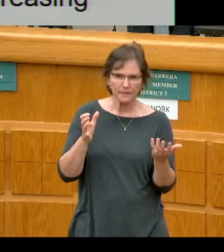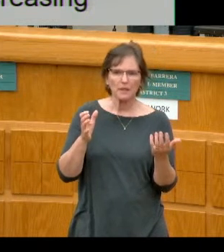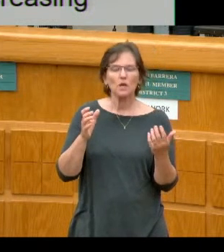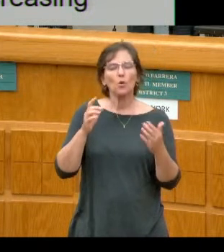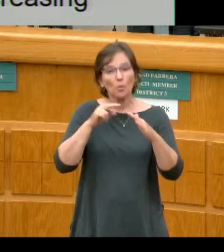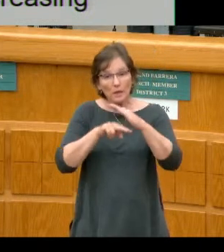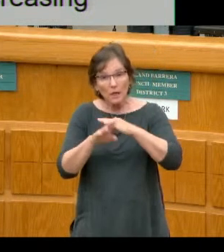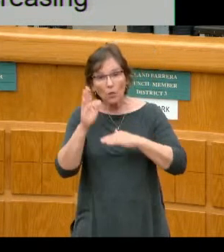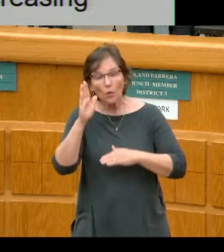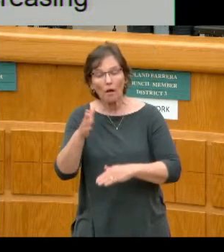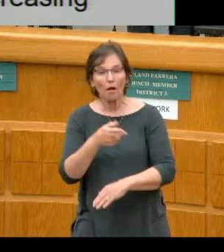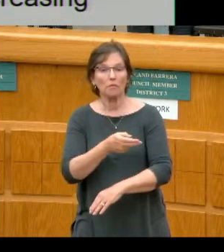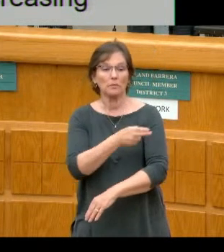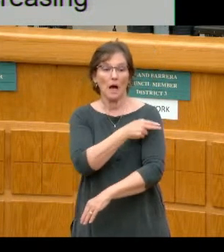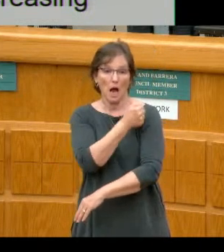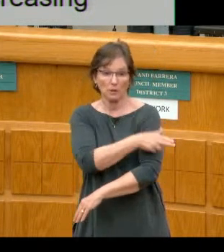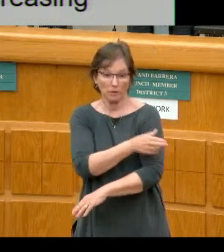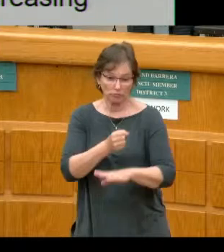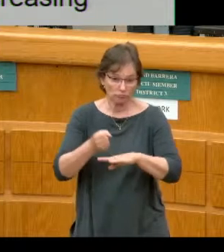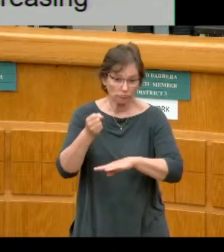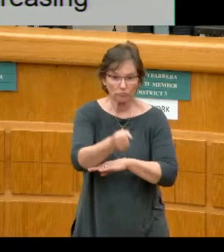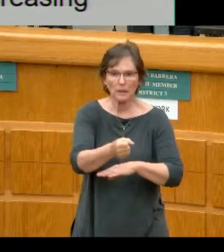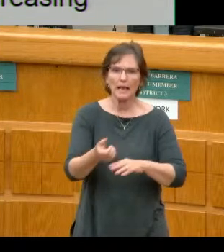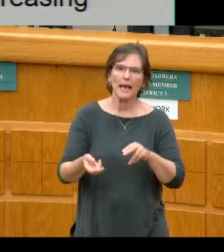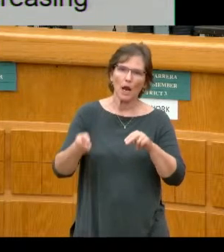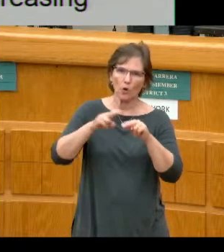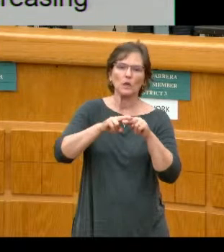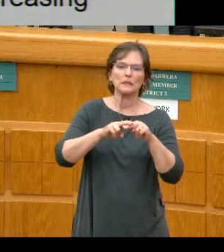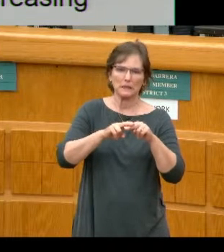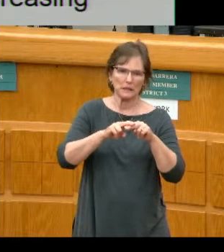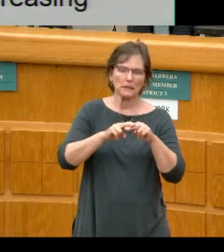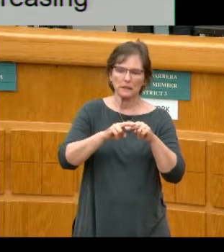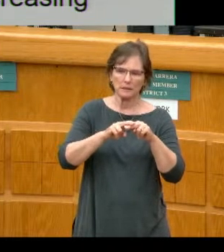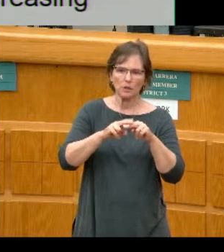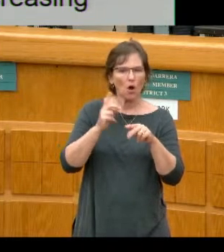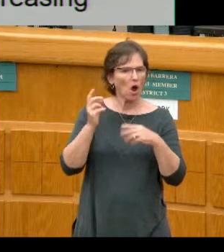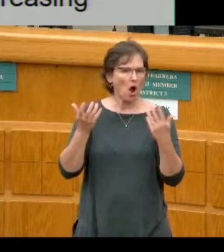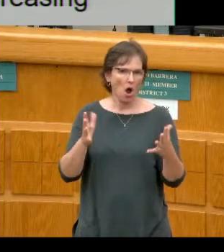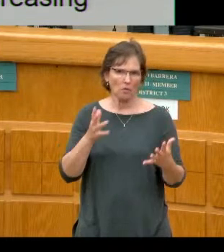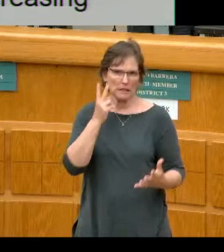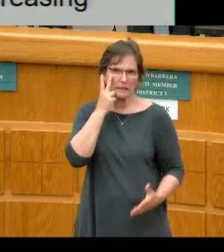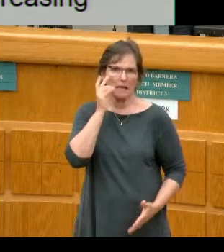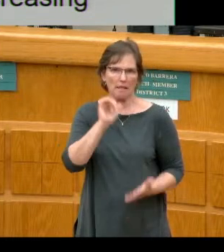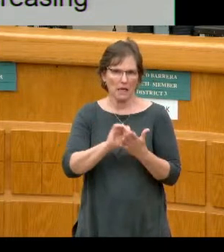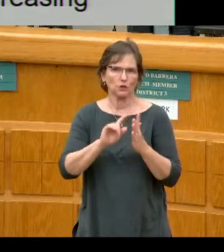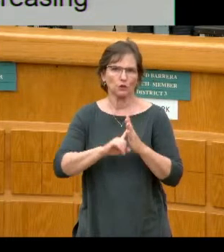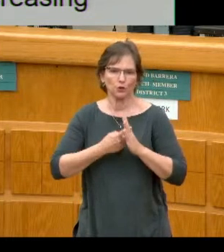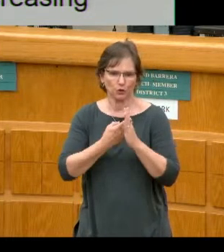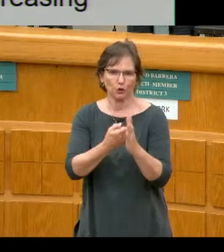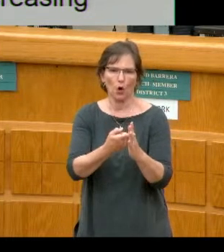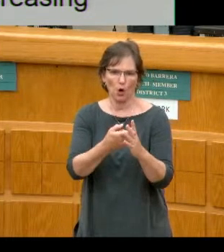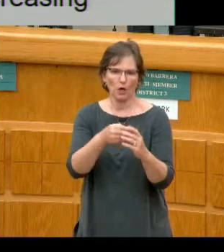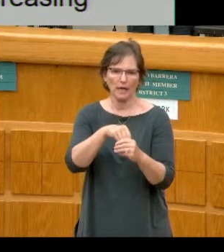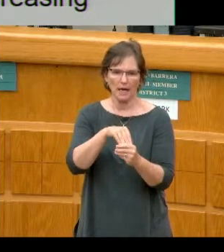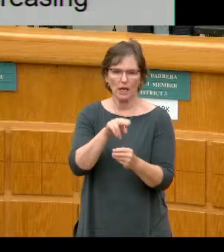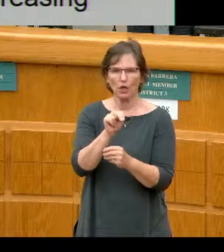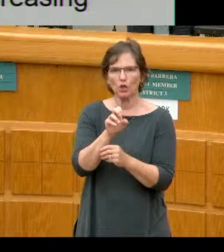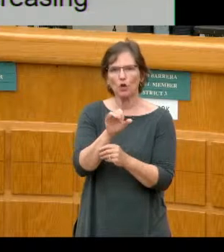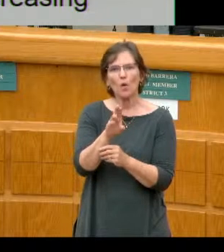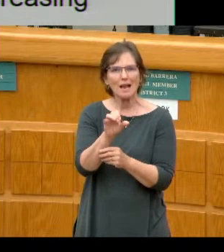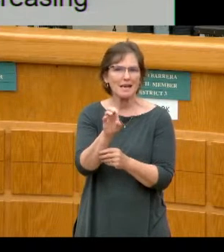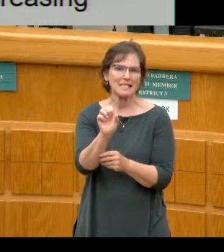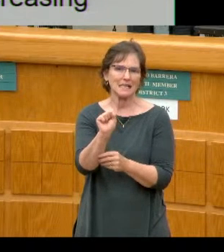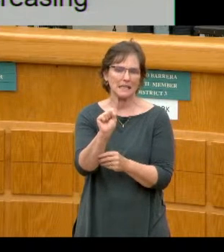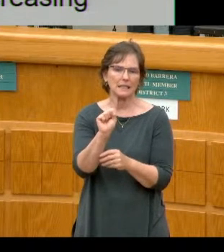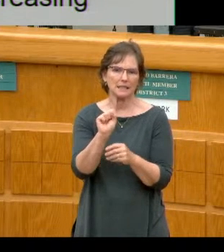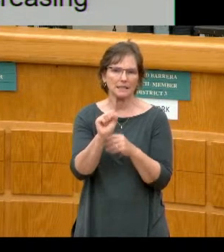it. And the cases went up big time this week. We haven't seen triple-digit cases in one day in